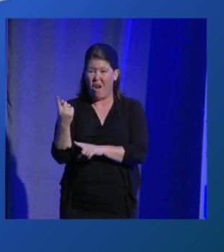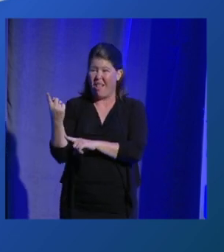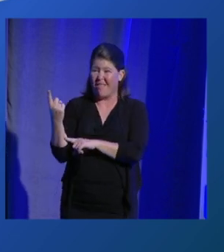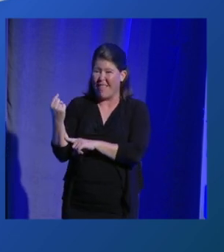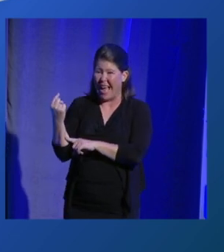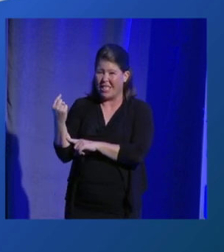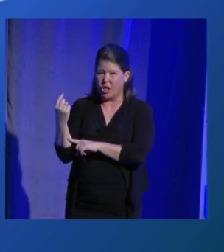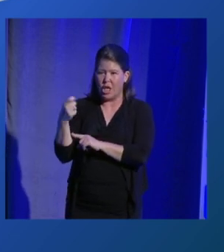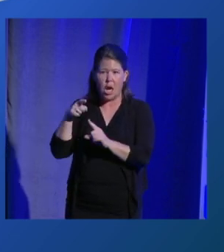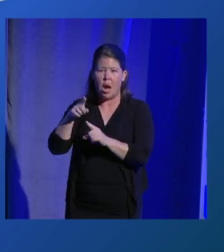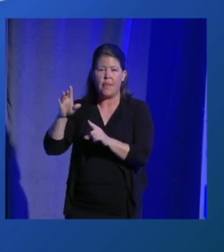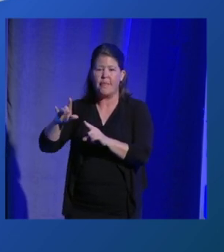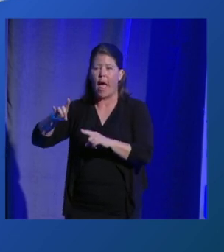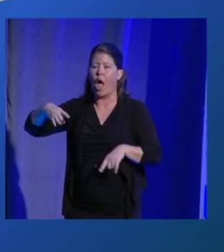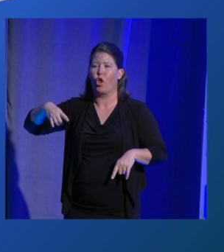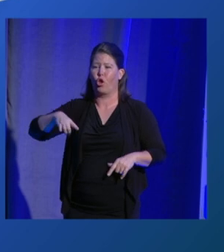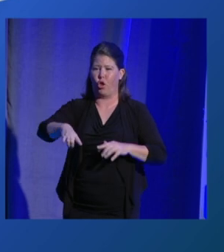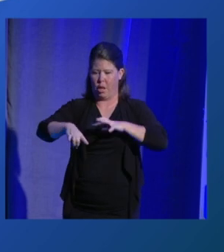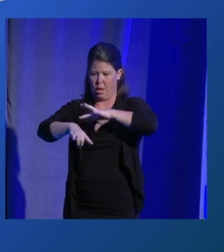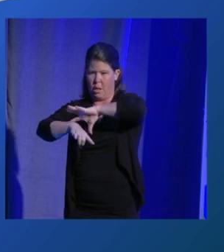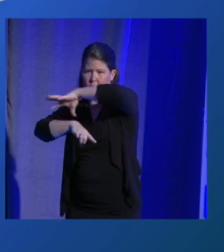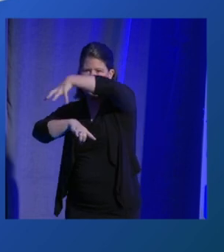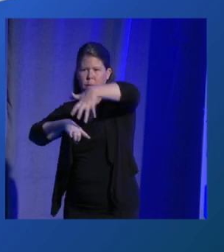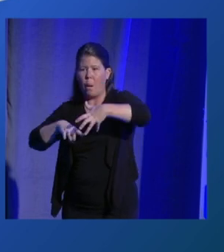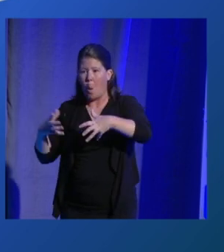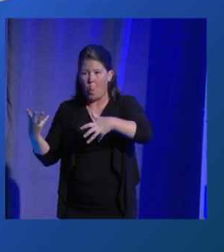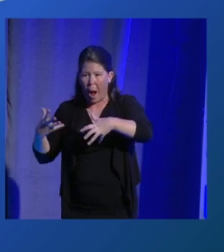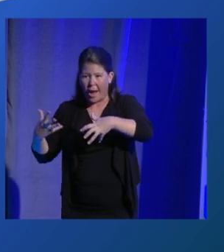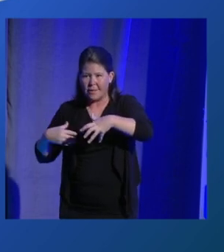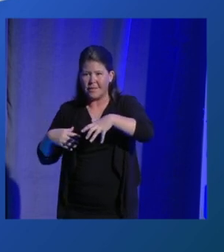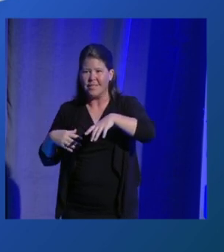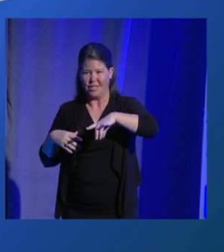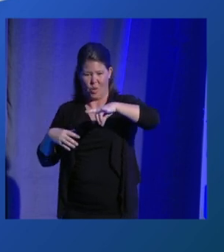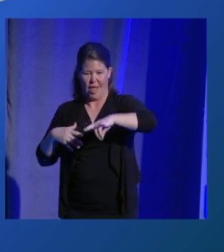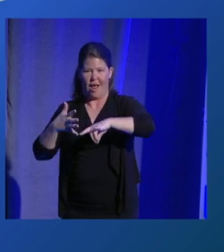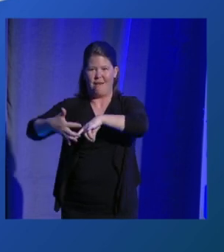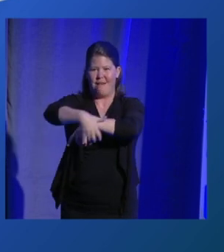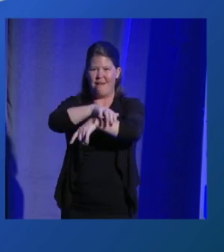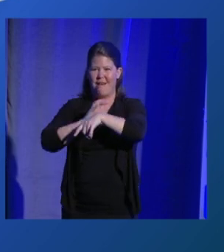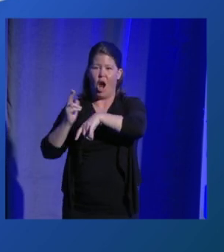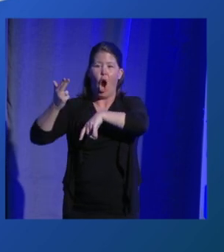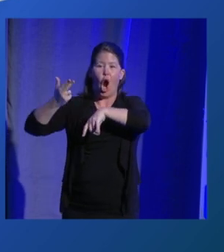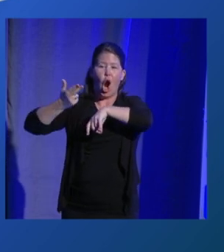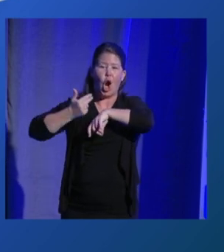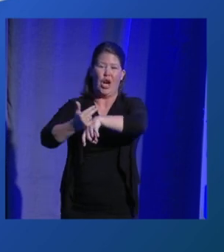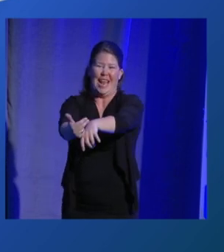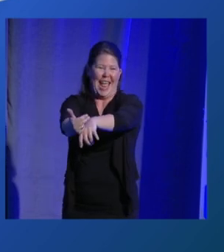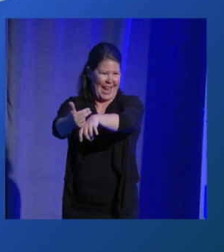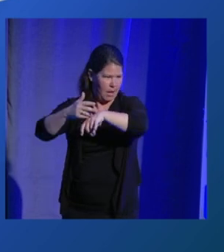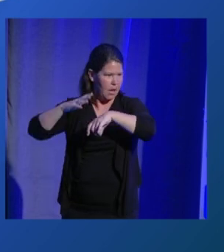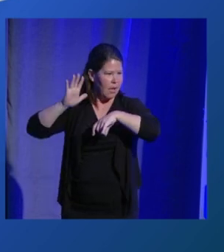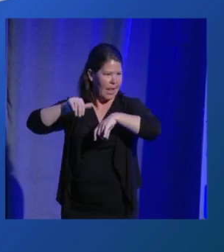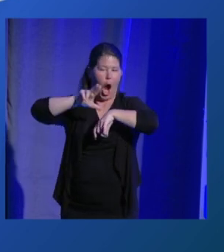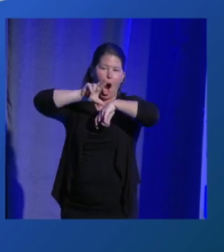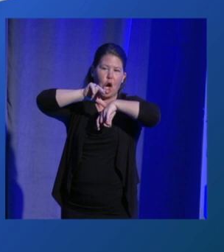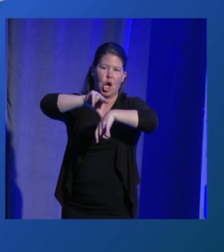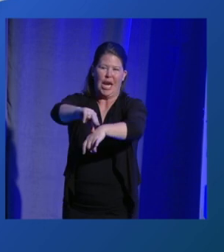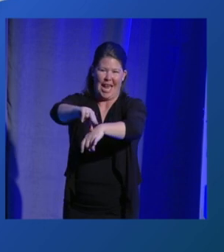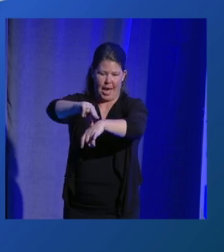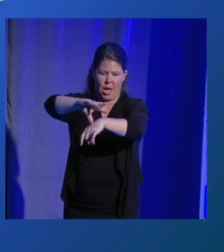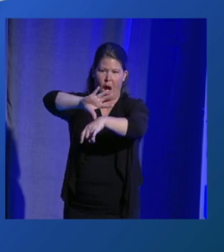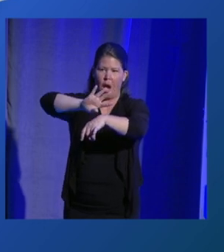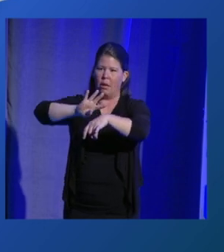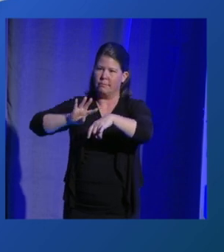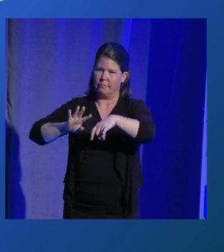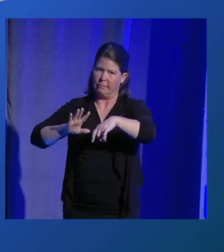category 4 hurricane um this hurricane season they have I believe 10 deployed in the Southeast Atlantic and in the Gulf